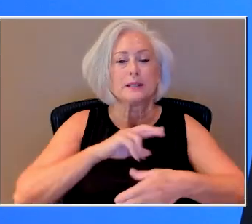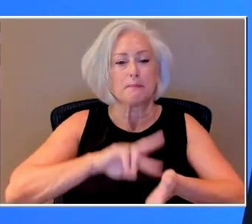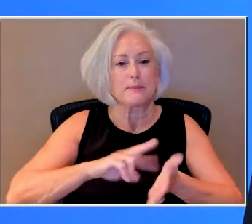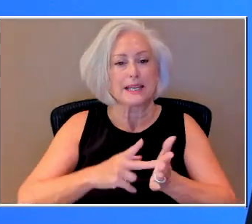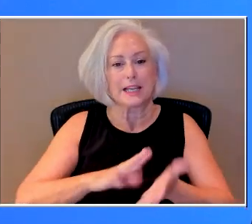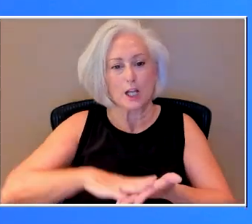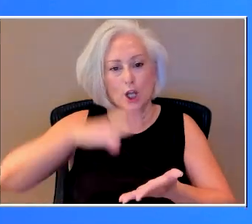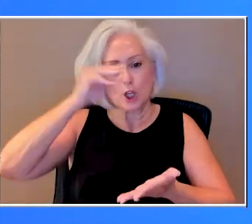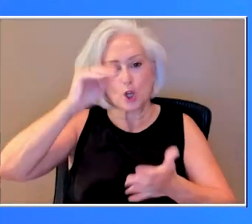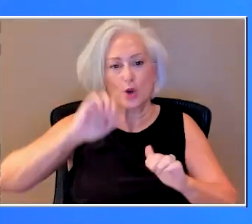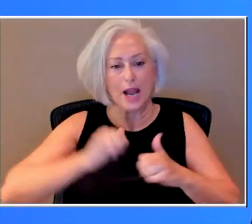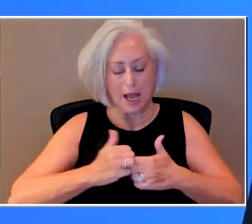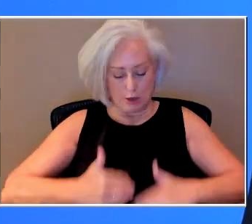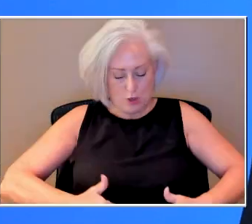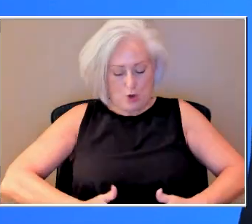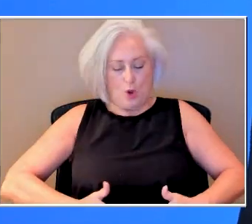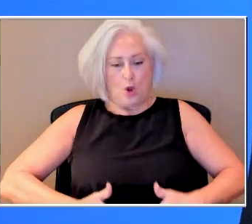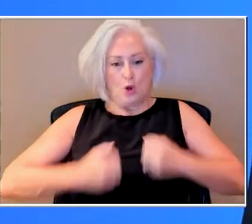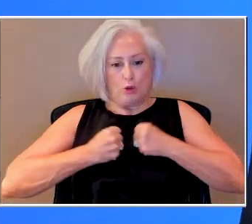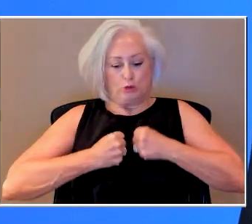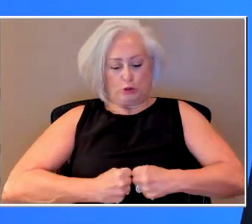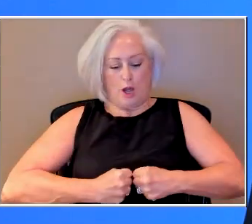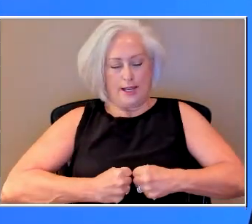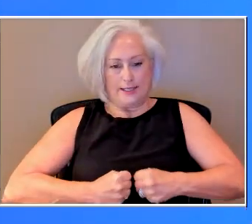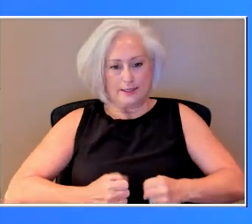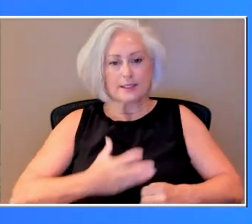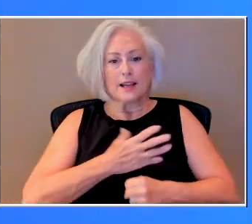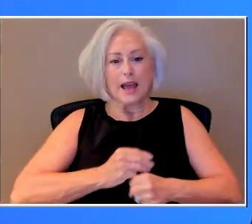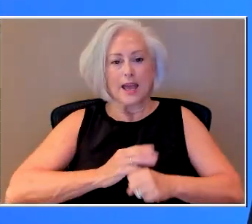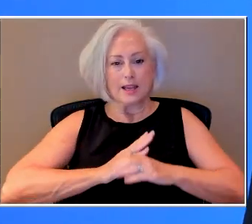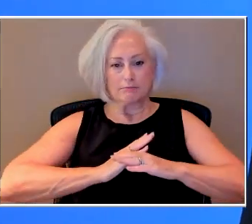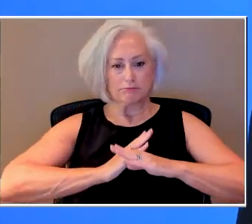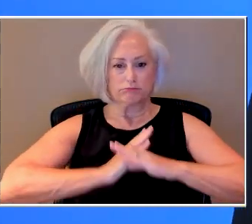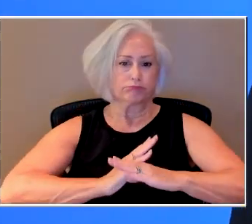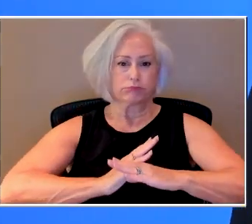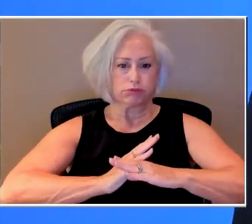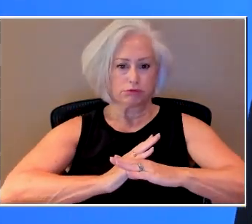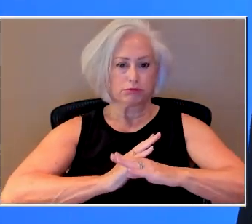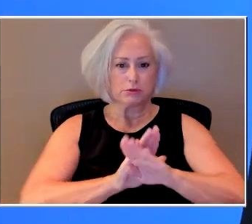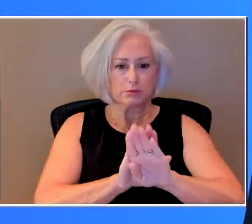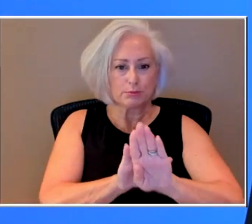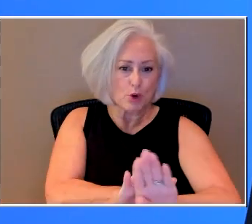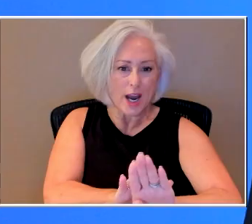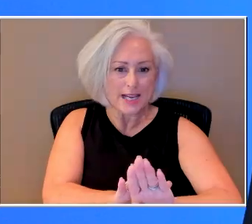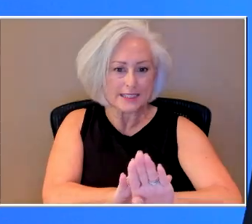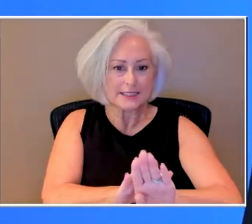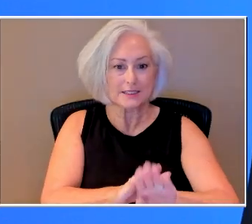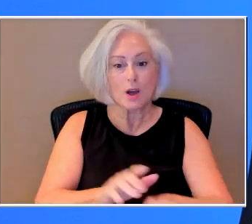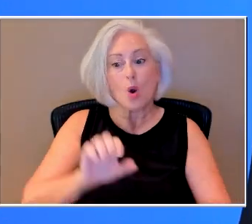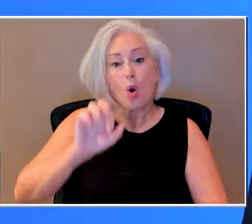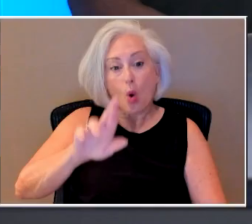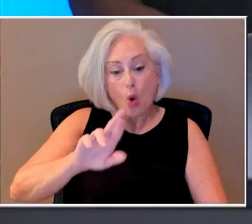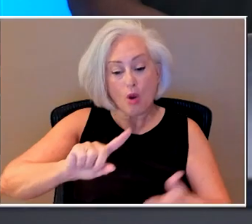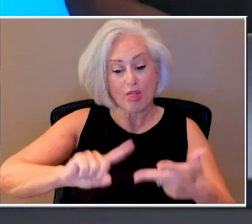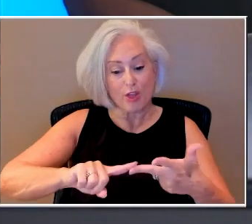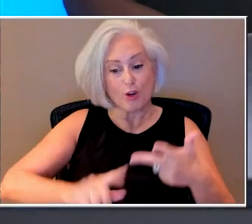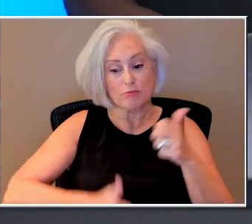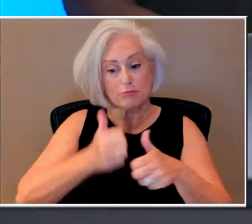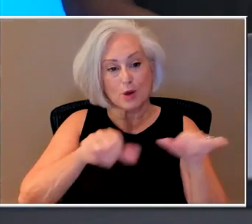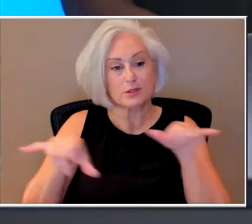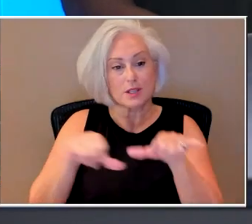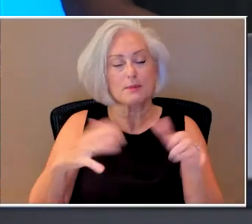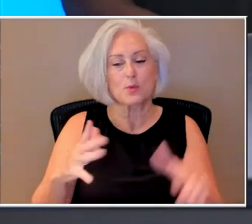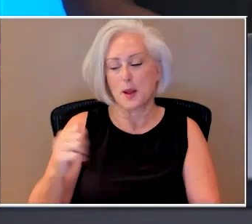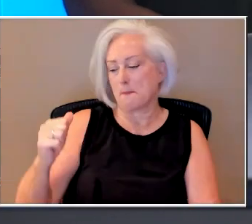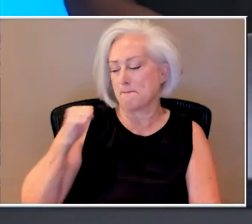is really, really imperative. Otherwise, back issues are probably the third most common injury amongst offensive linemen. And how do you monitor load